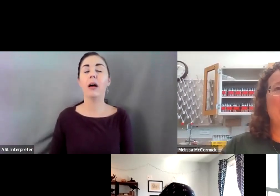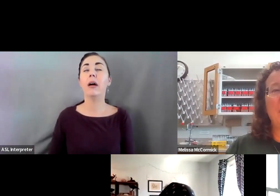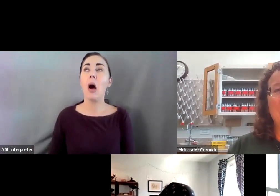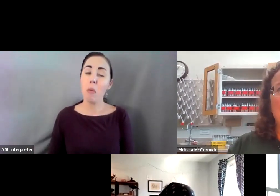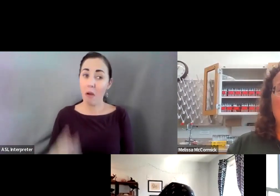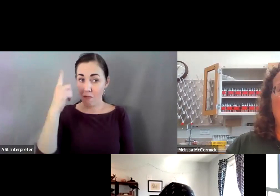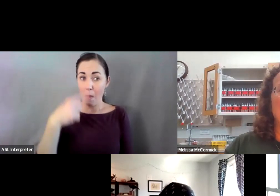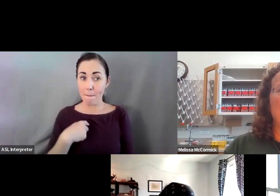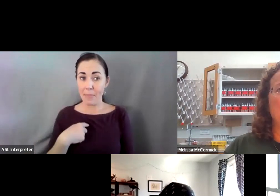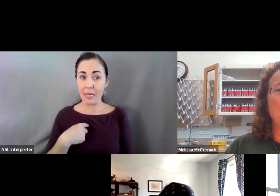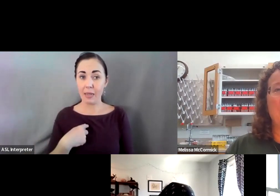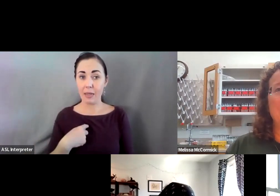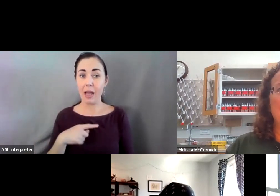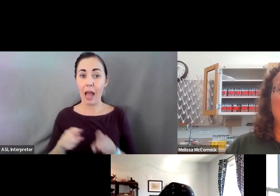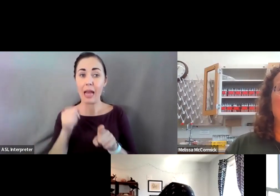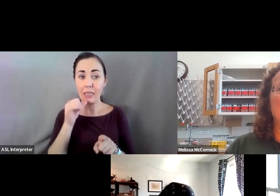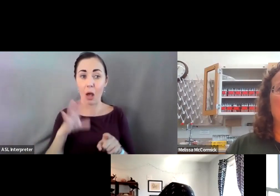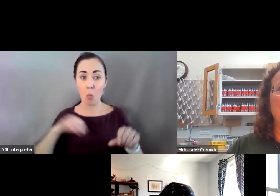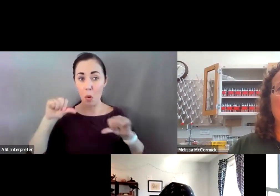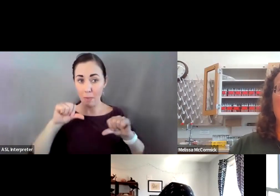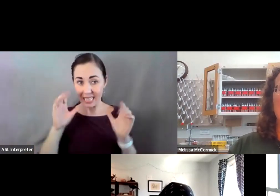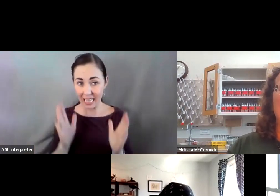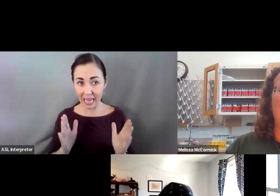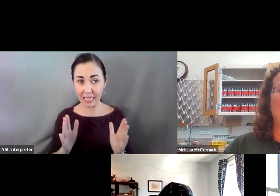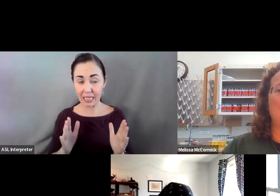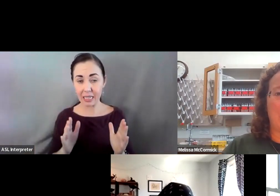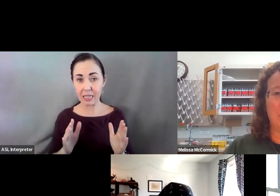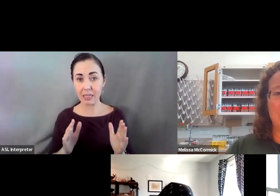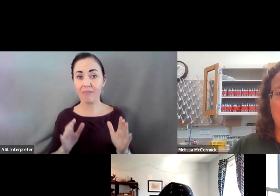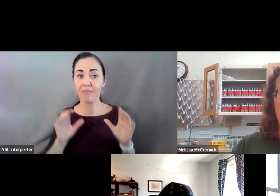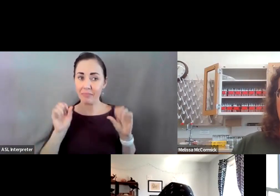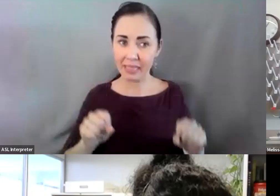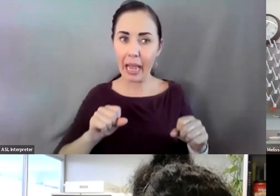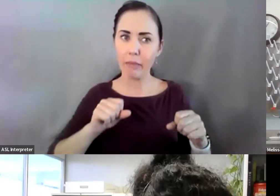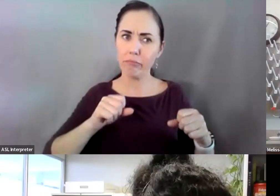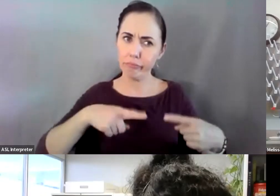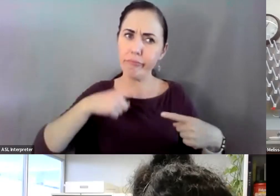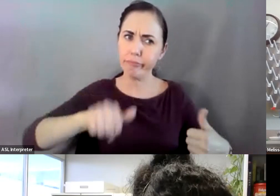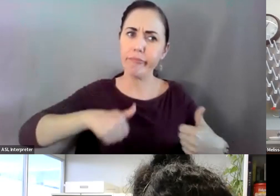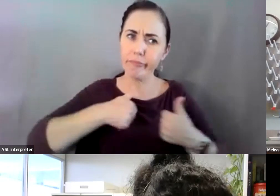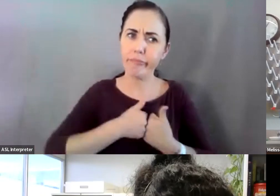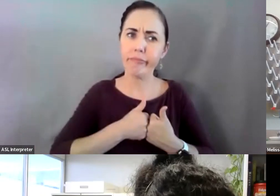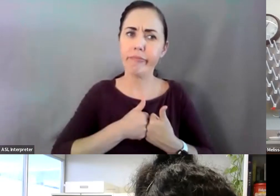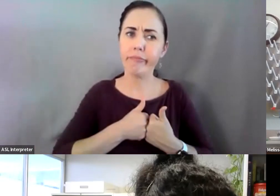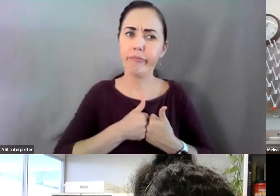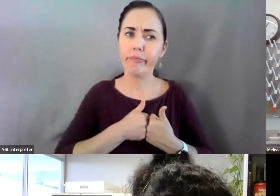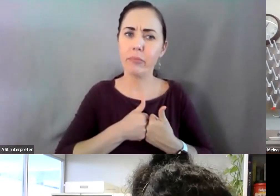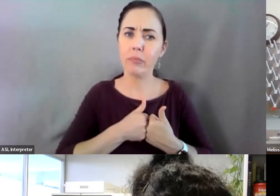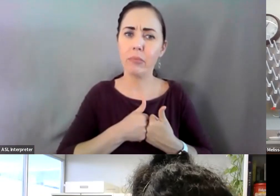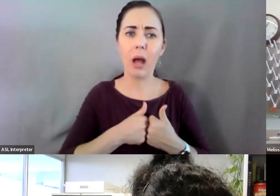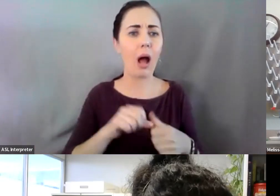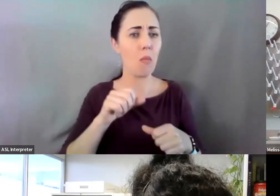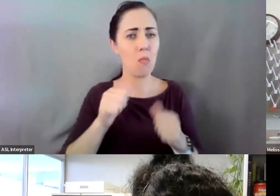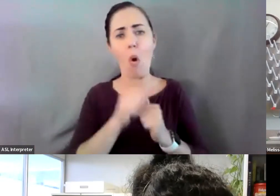So for me, I think as a woman scientist, it can be challenging when you work with, I work with